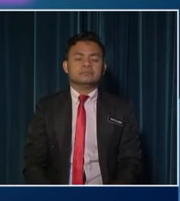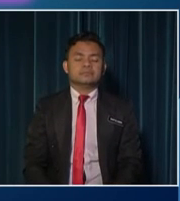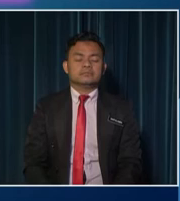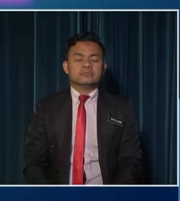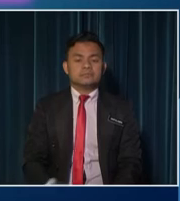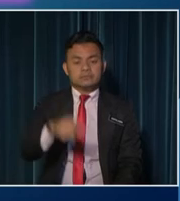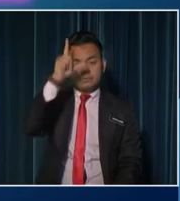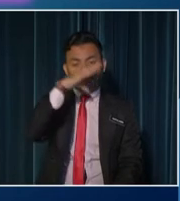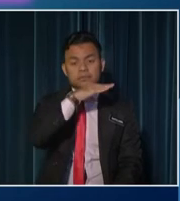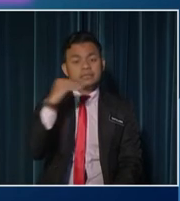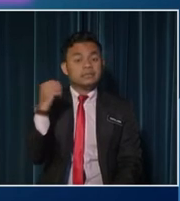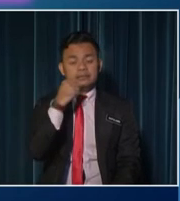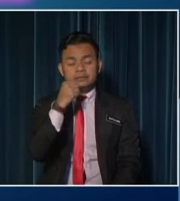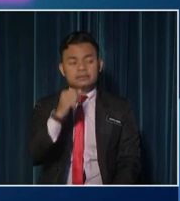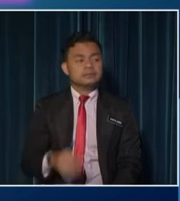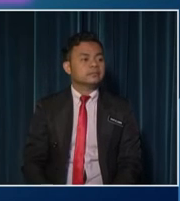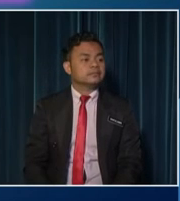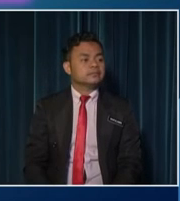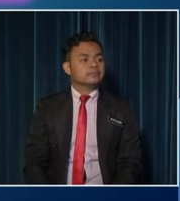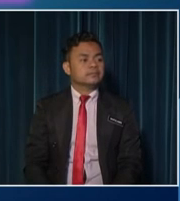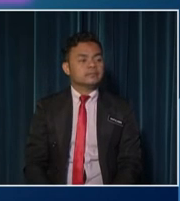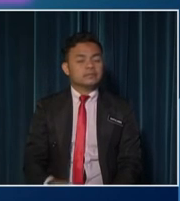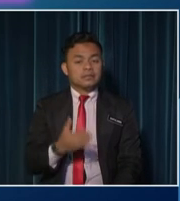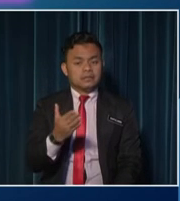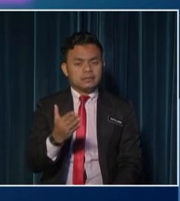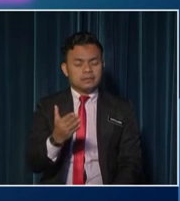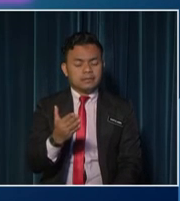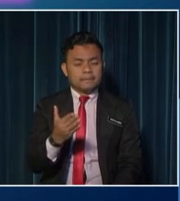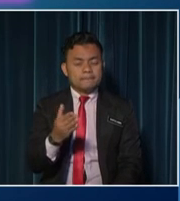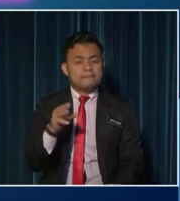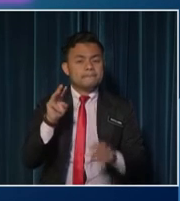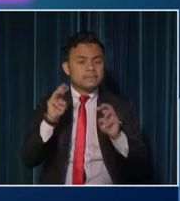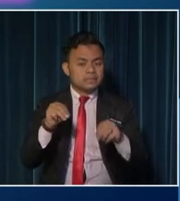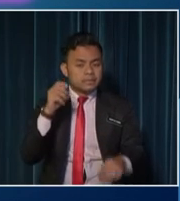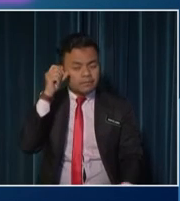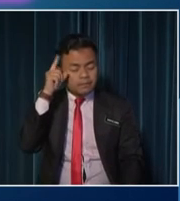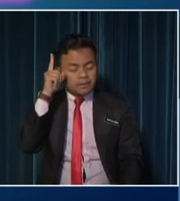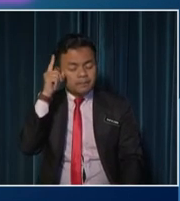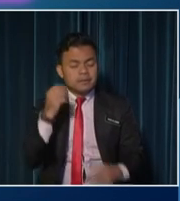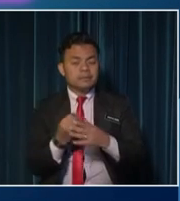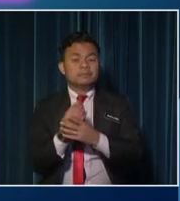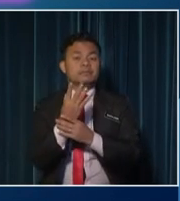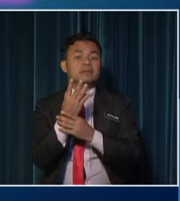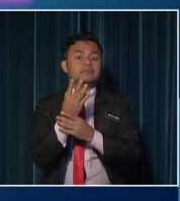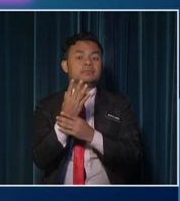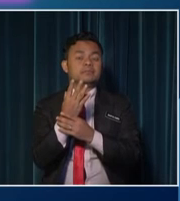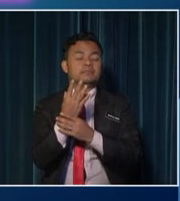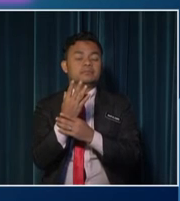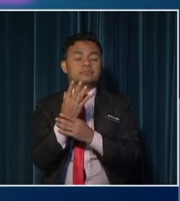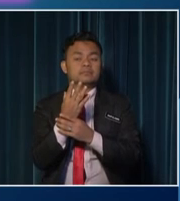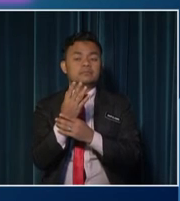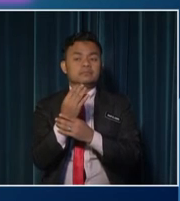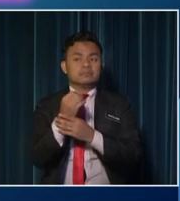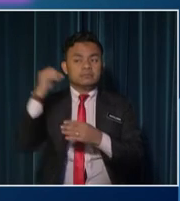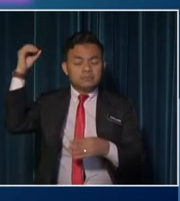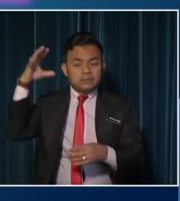Boys and girls, you need to be clear that the bulb will only light up when the